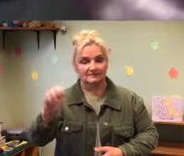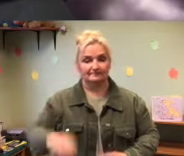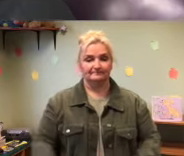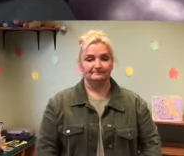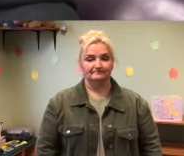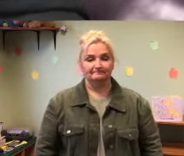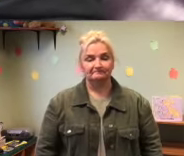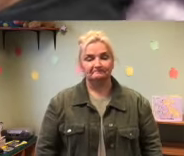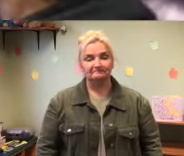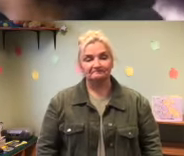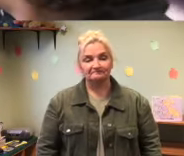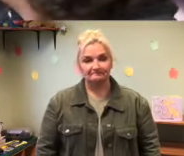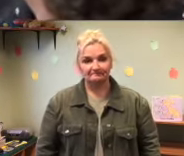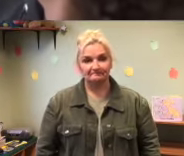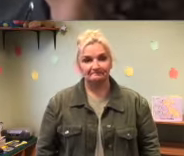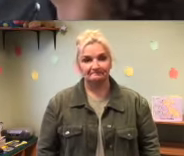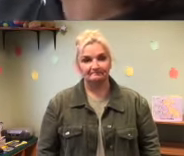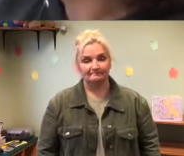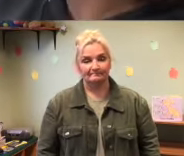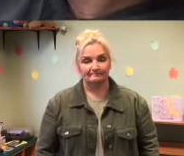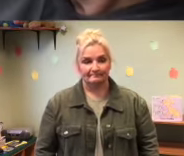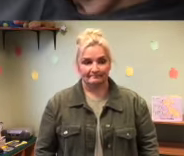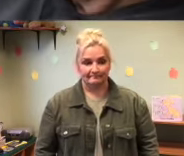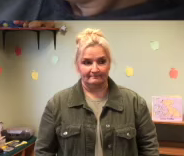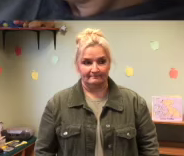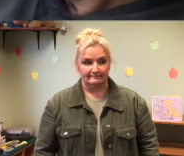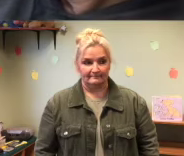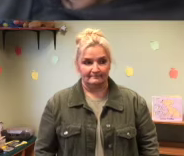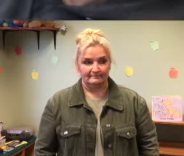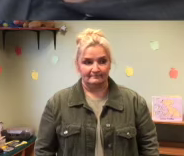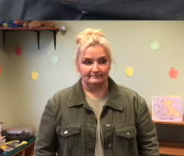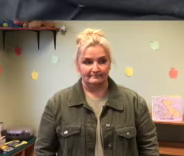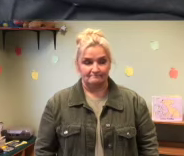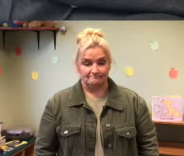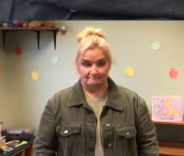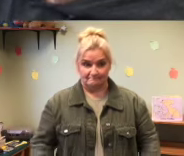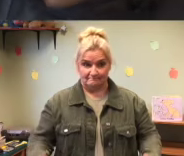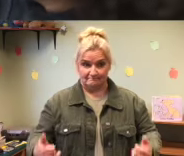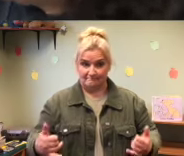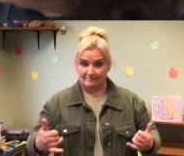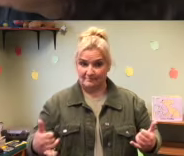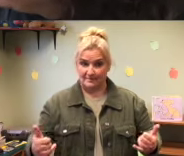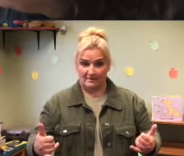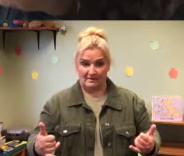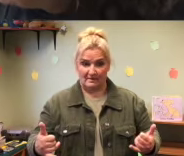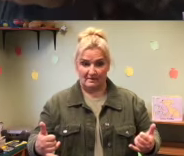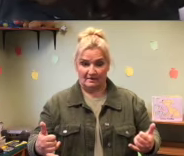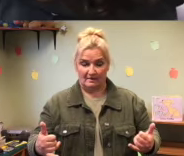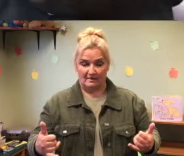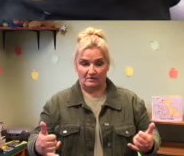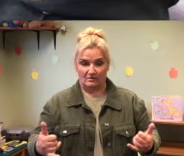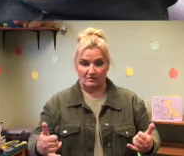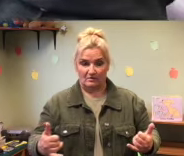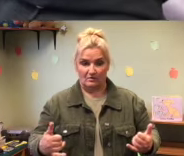I really enjoy this story. Good one. We're at the exotic pet store,